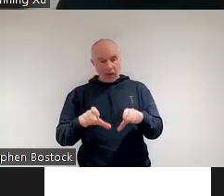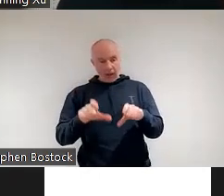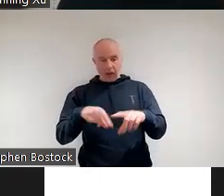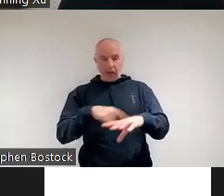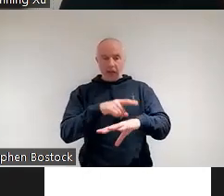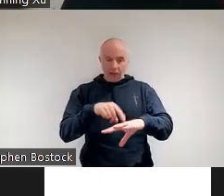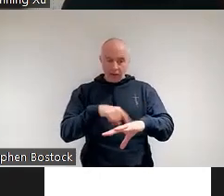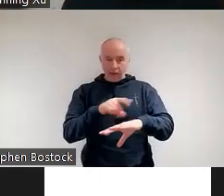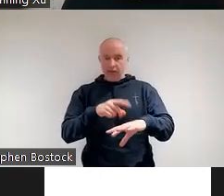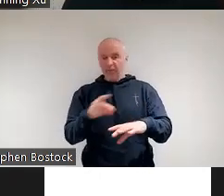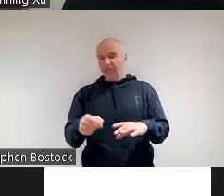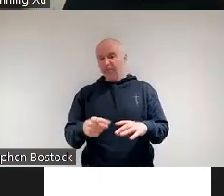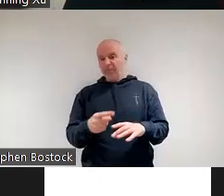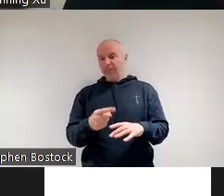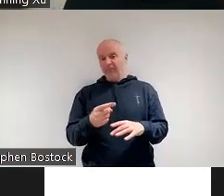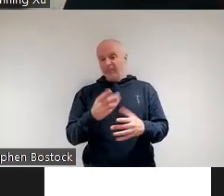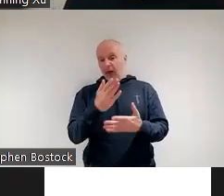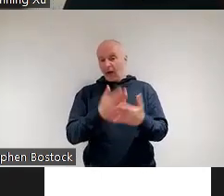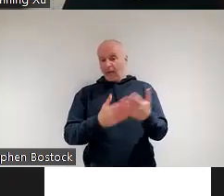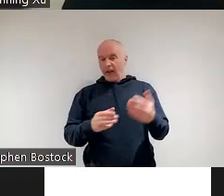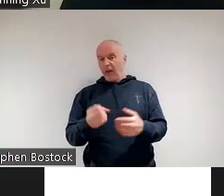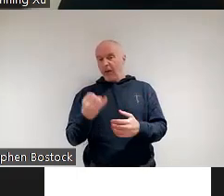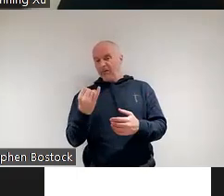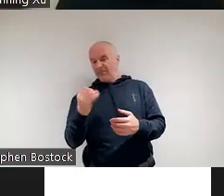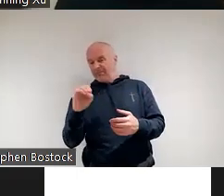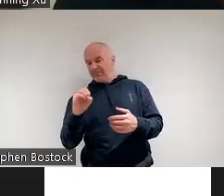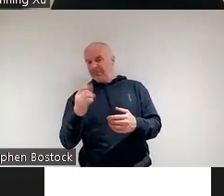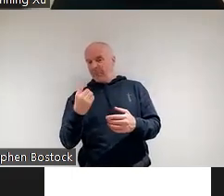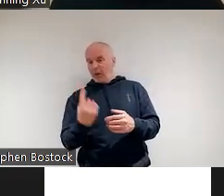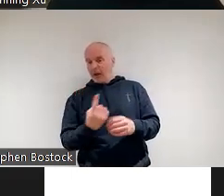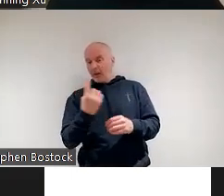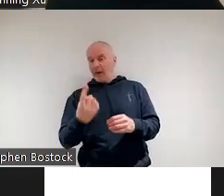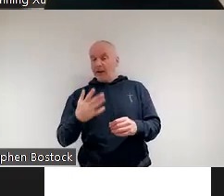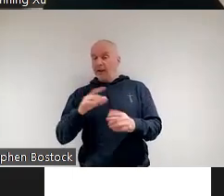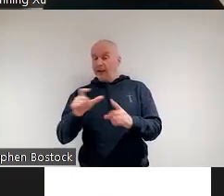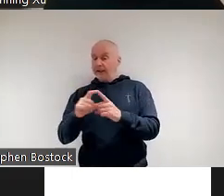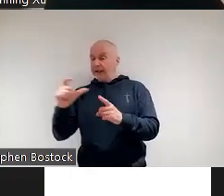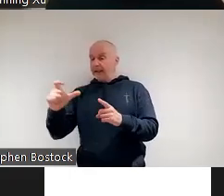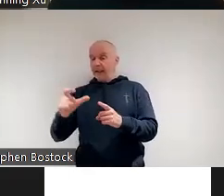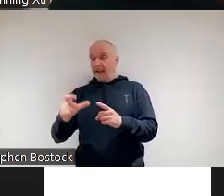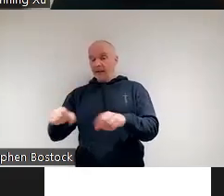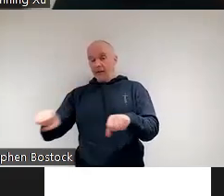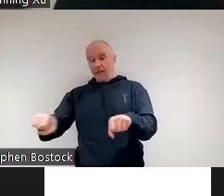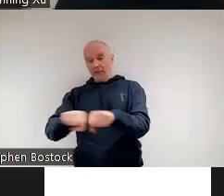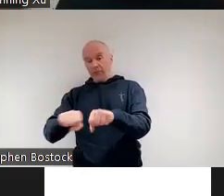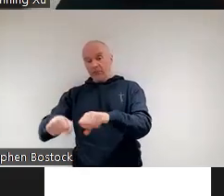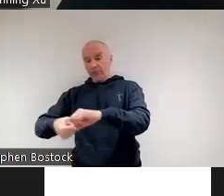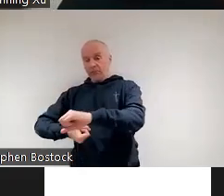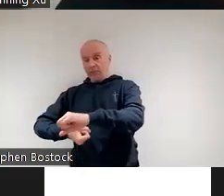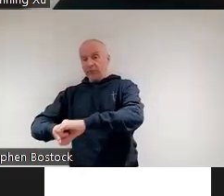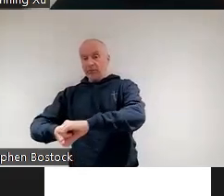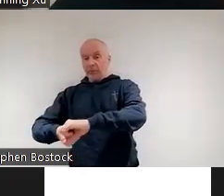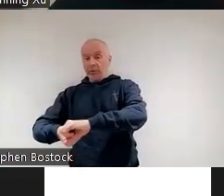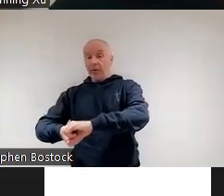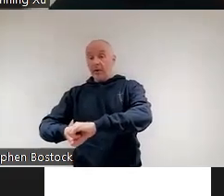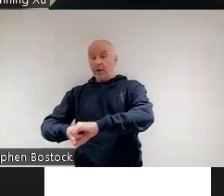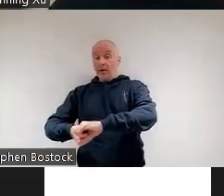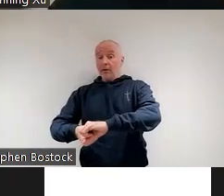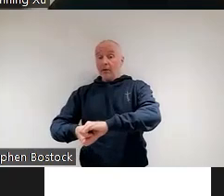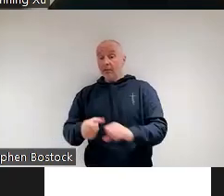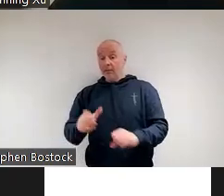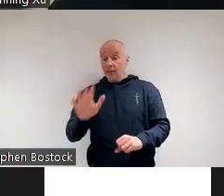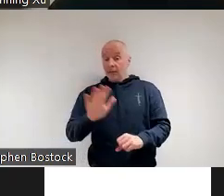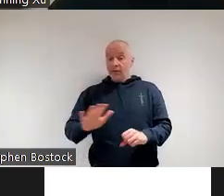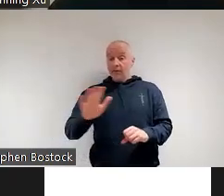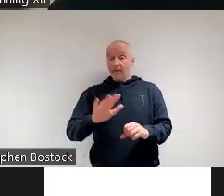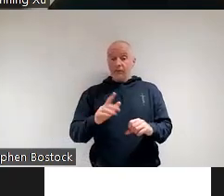an hour. You want to use DC charger to fastly charge your car. And DC charger doesn't go through the onboard chargers. So all the AC charger basically